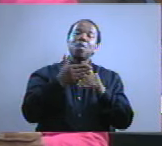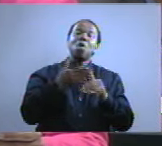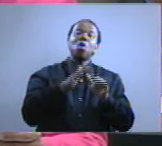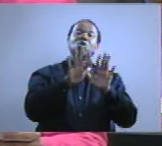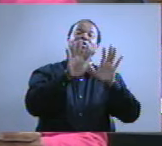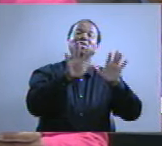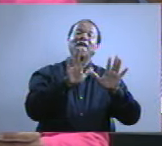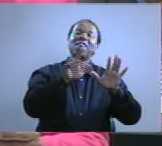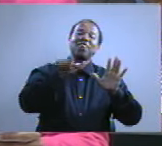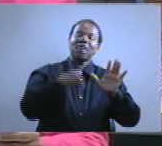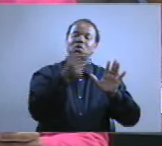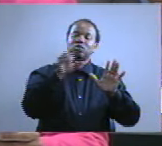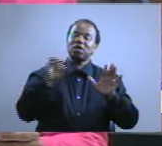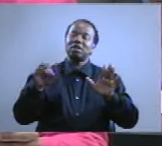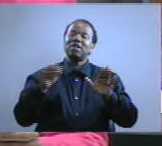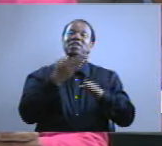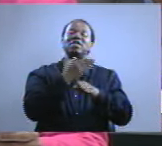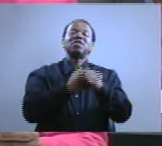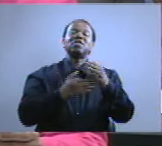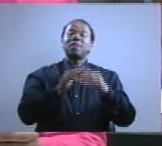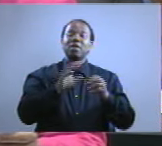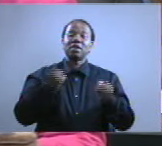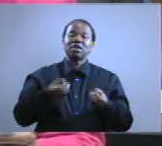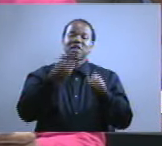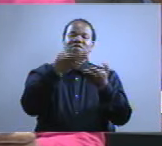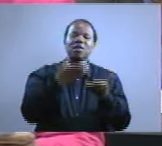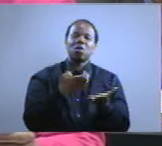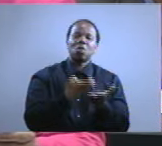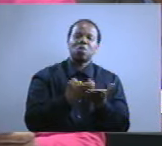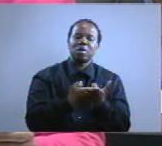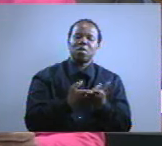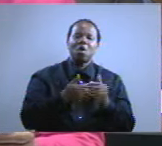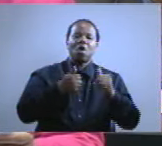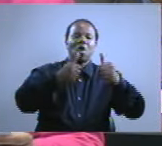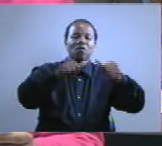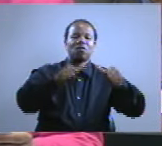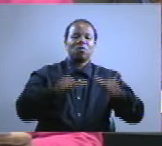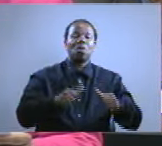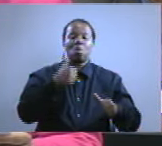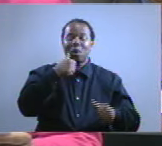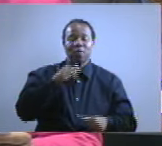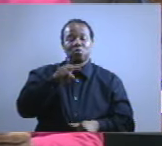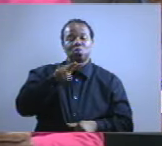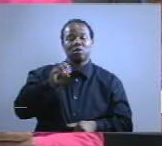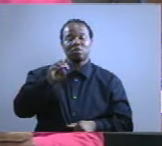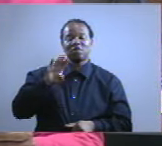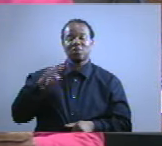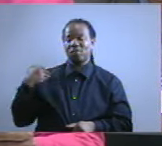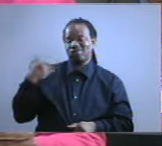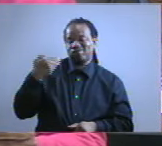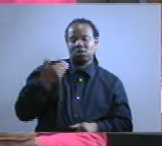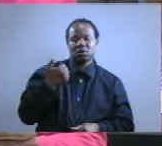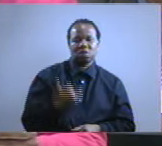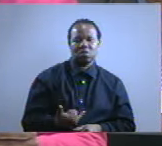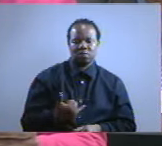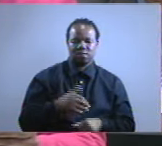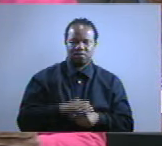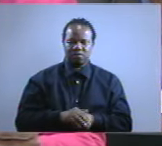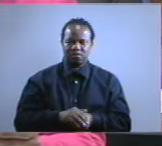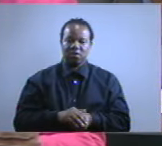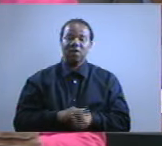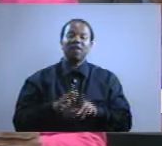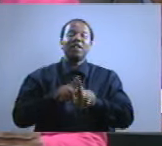disabled children receiving equipment and physical therapy since 2004. Further notes that this award